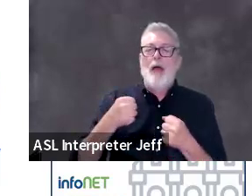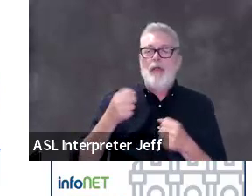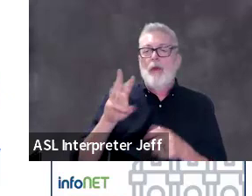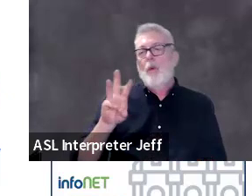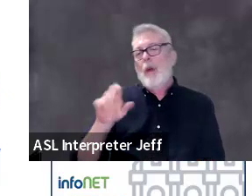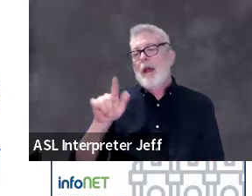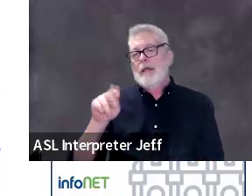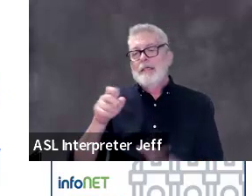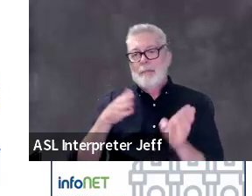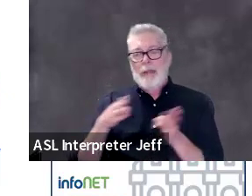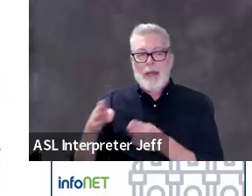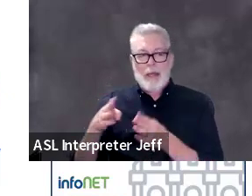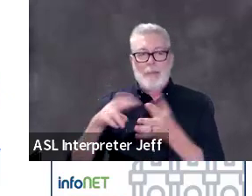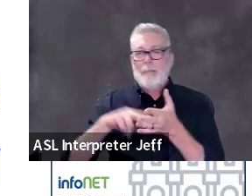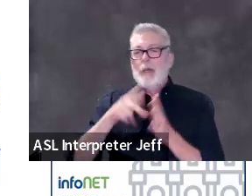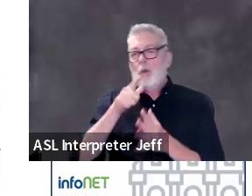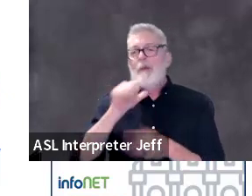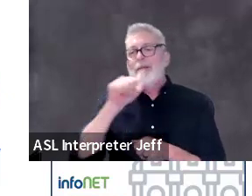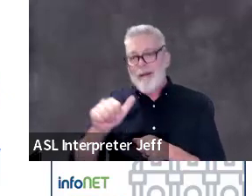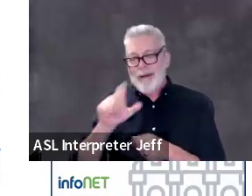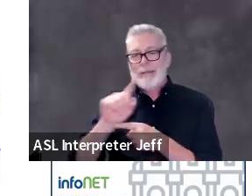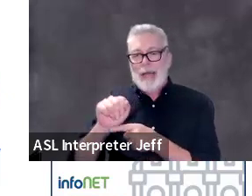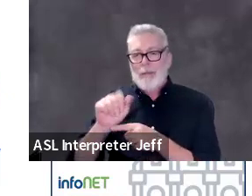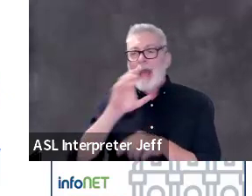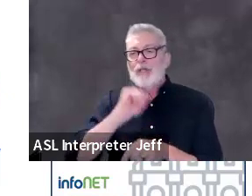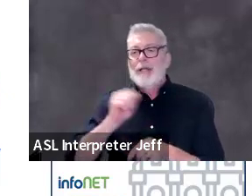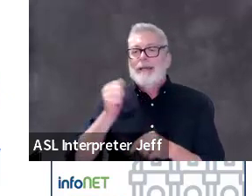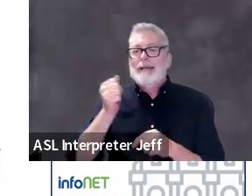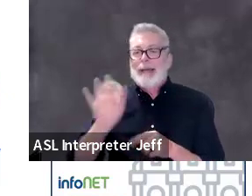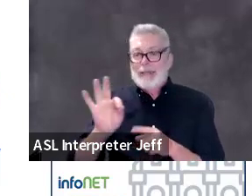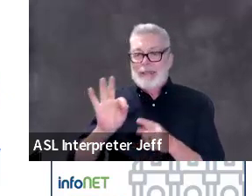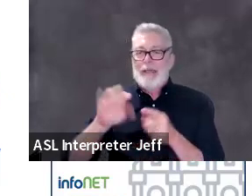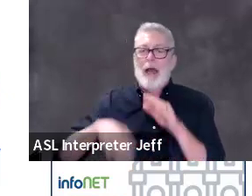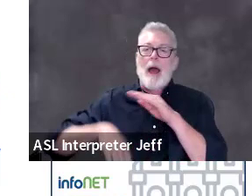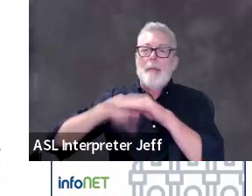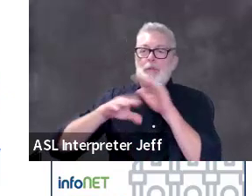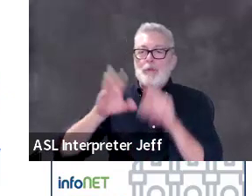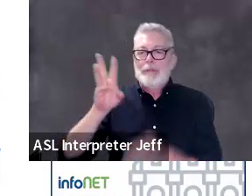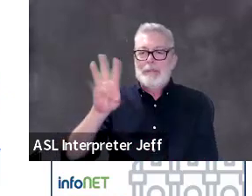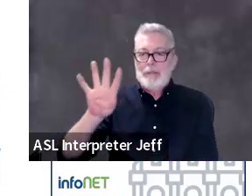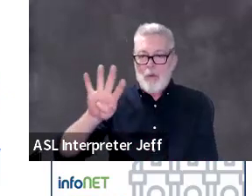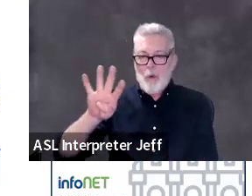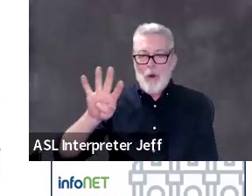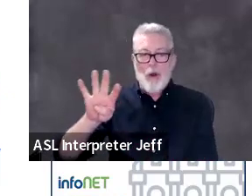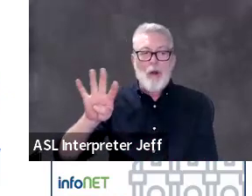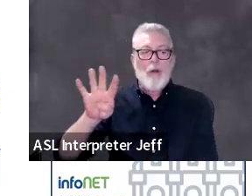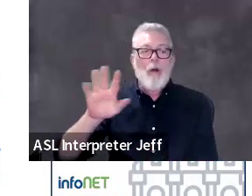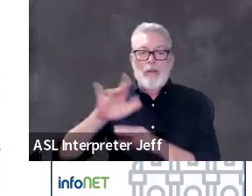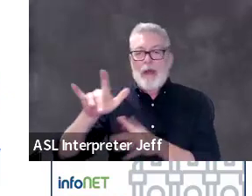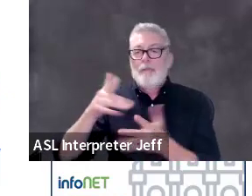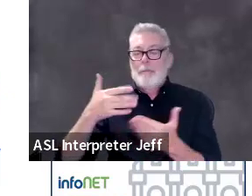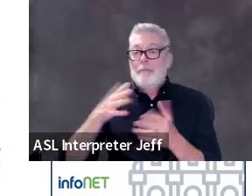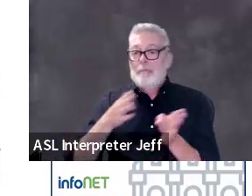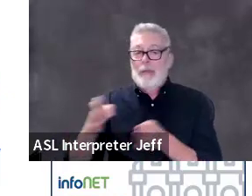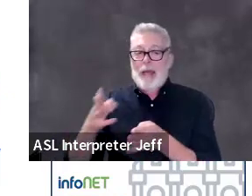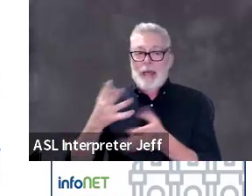are for people who are not disabled, age 19 to 64, who are on that plan and meet the